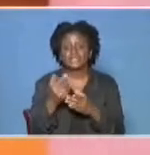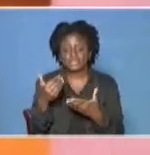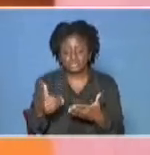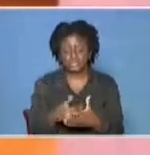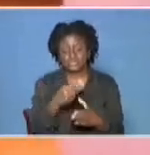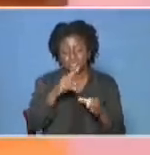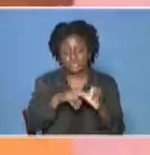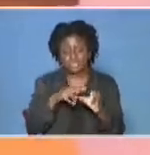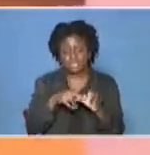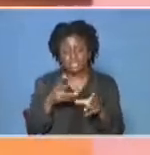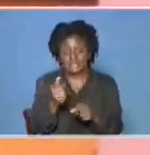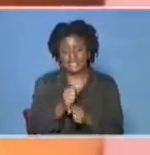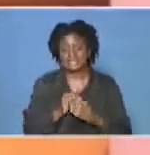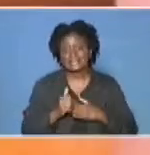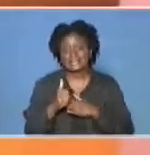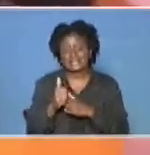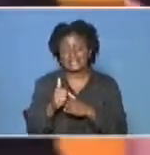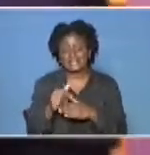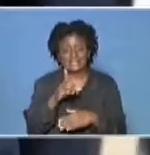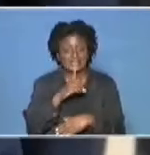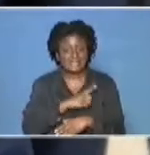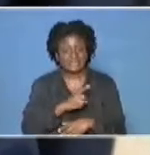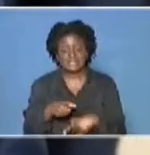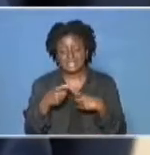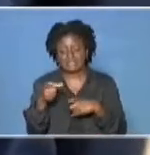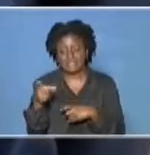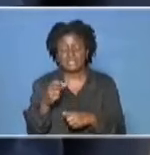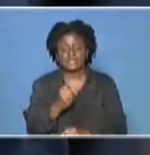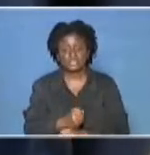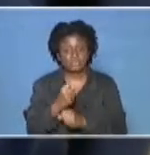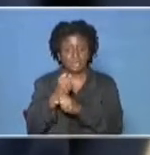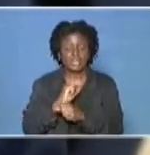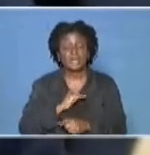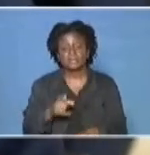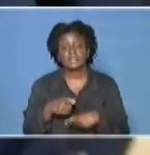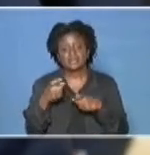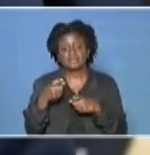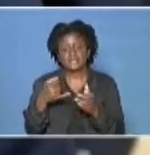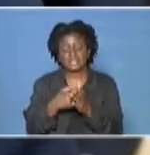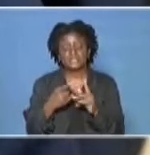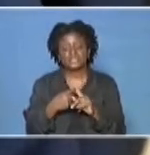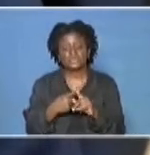helm, Davis is voicing his support. I'm handing it on to a very competent